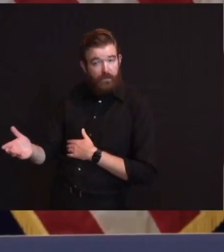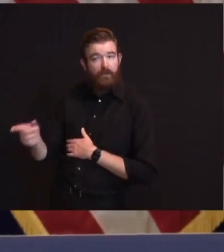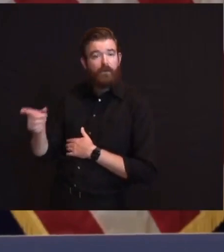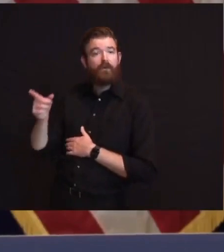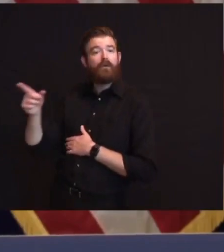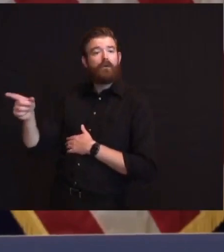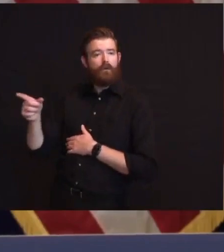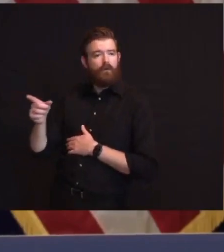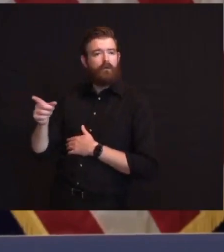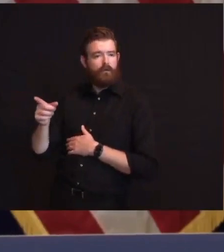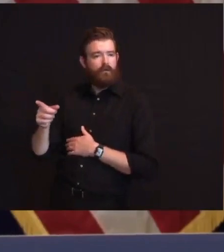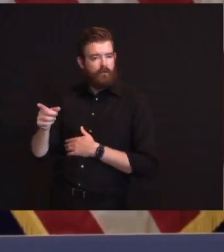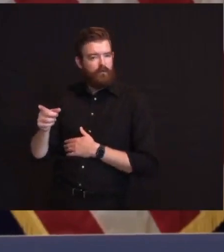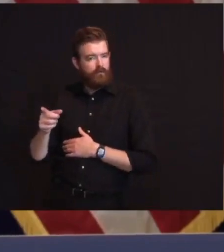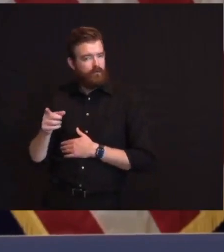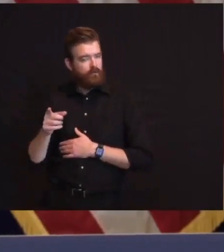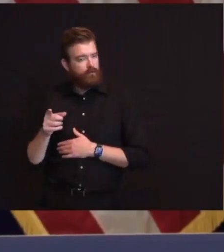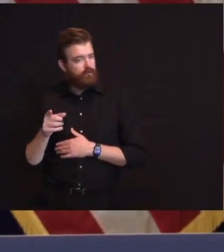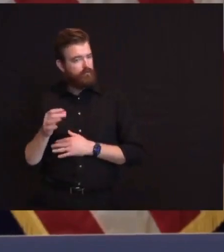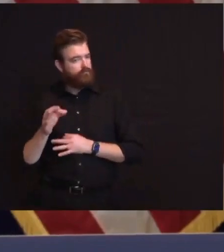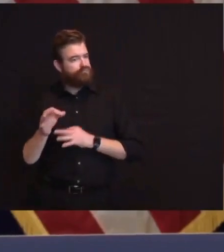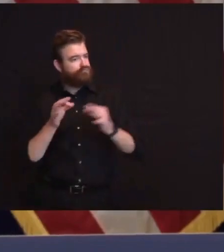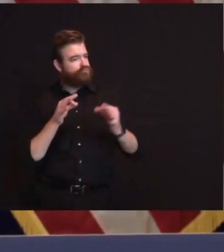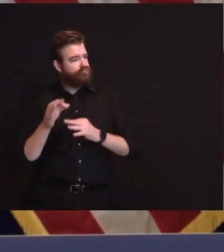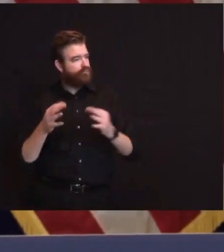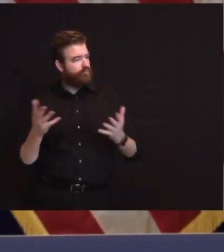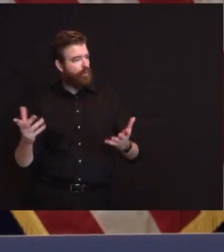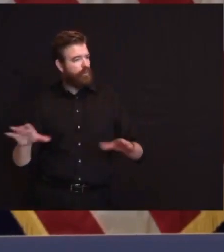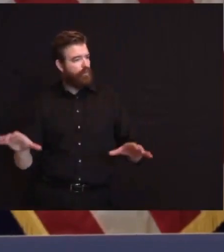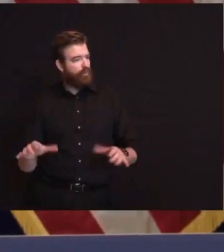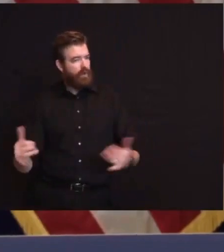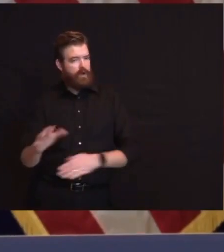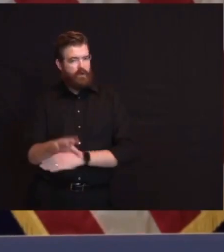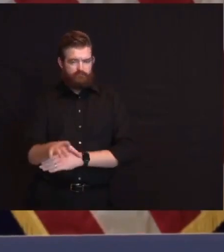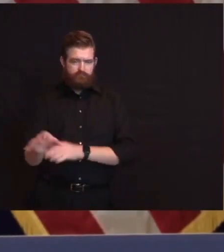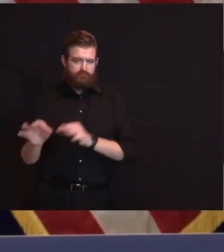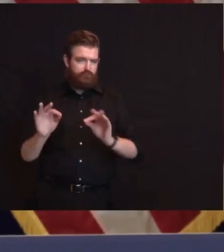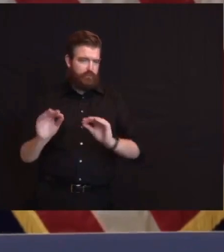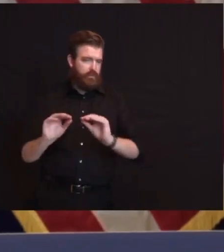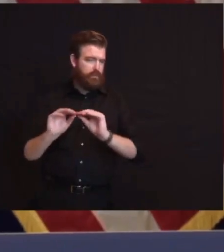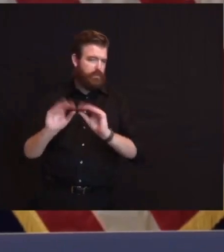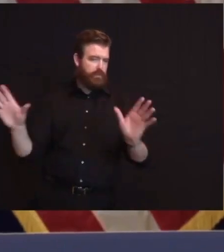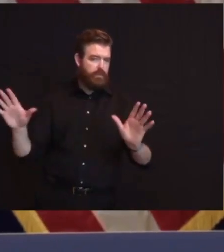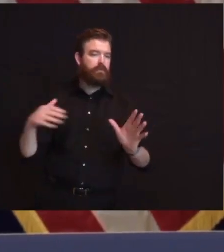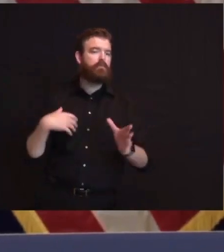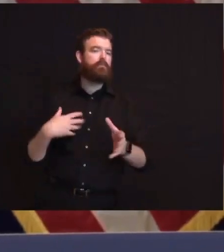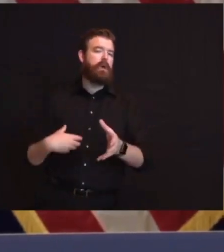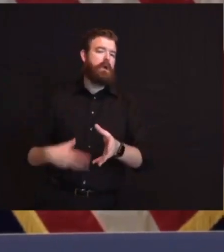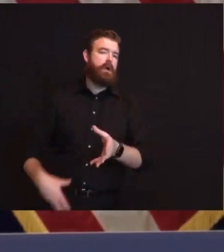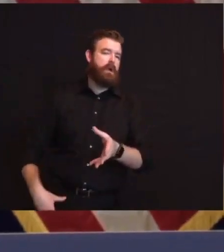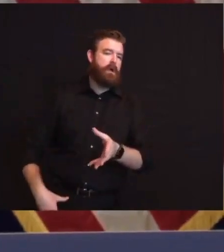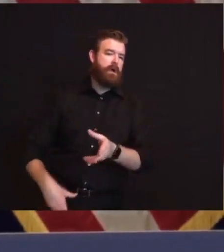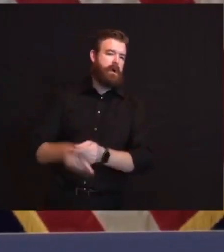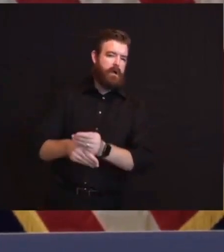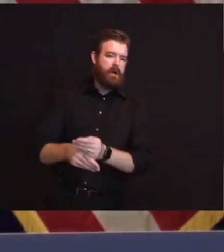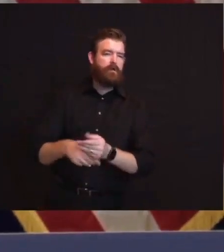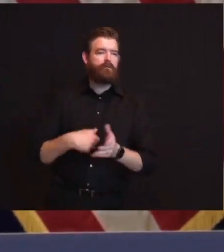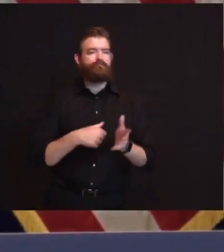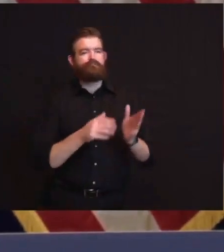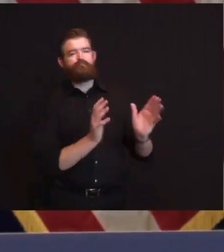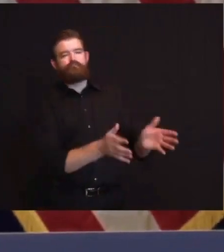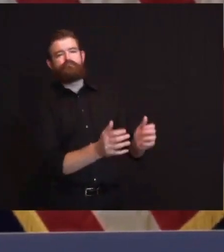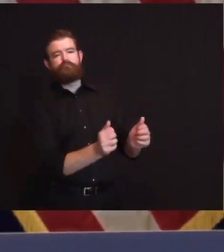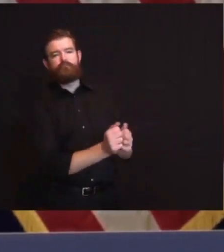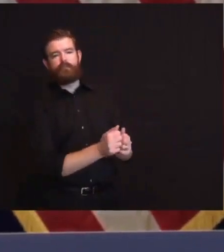be doing this afternoon extremely well. And I just want to add that I talk to my colleagues, fellow commissioners throughout